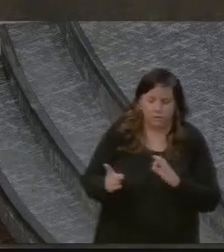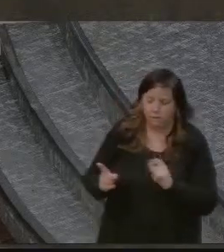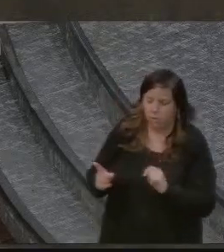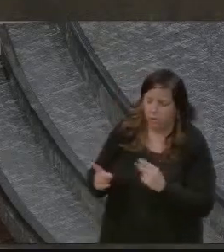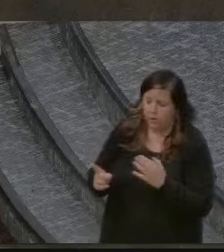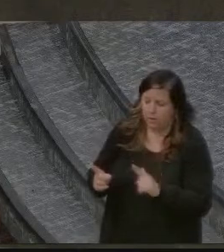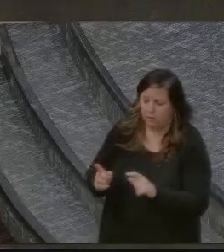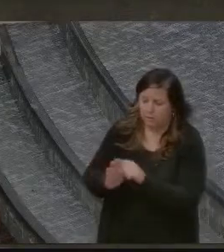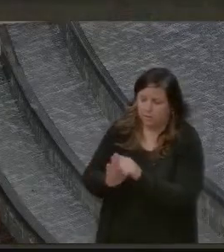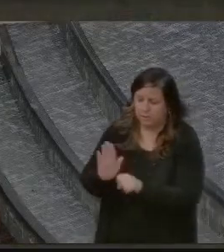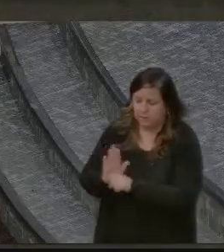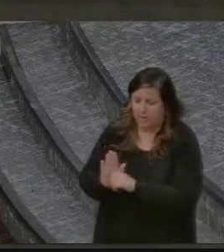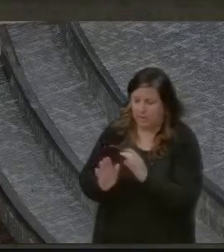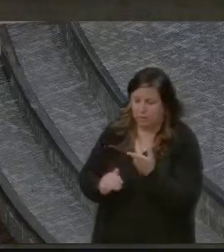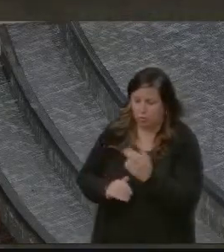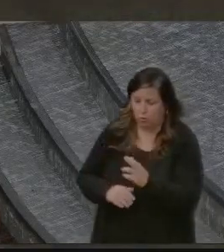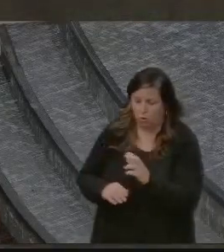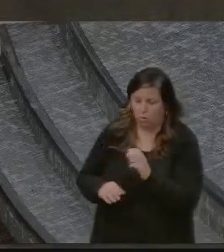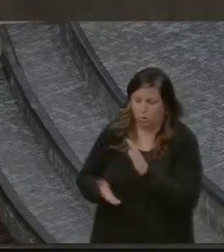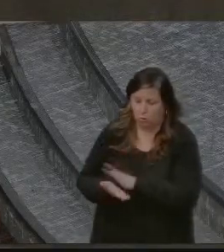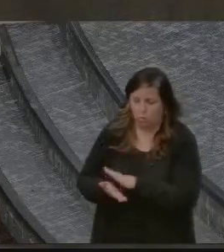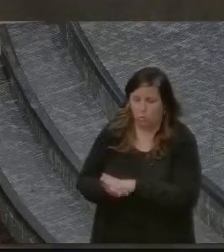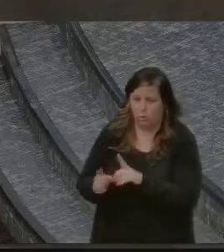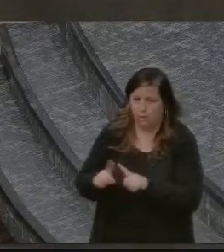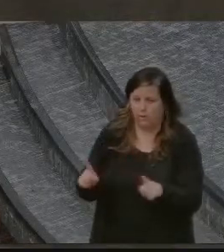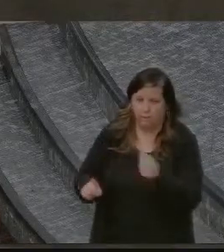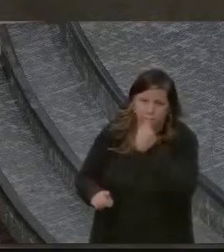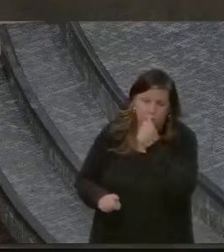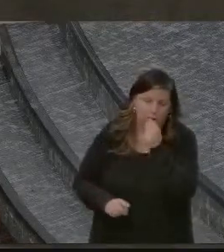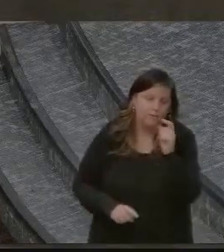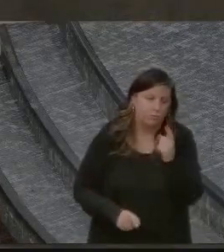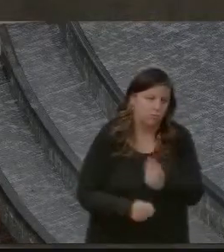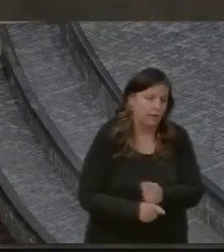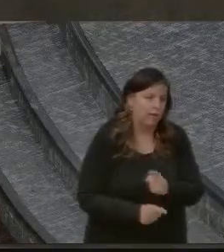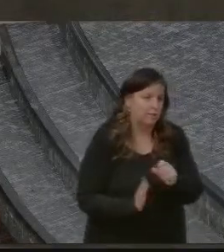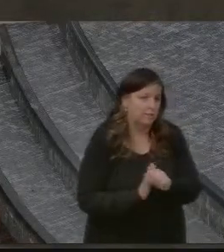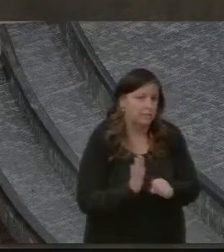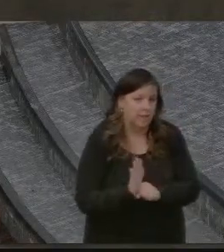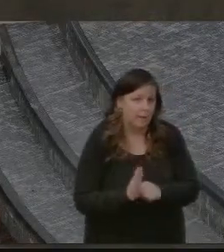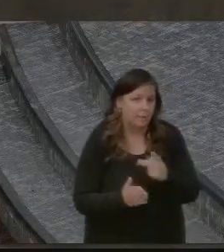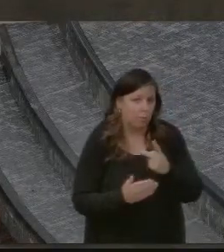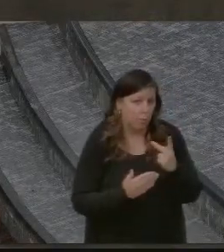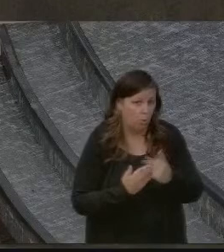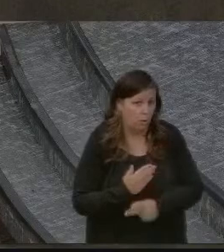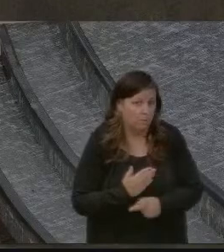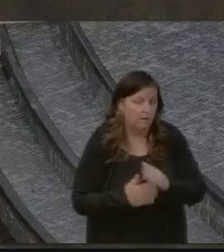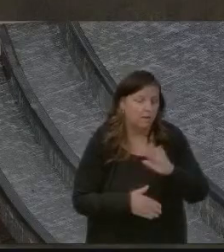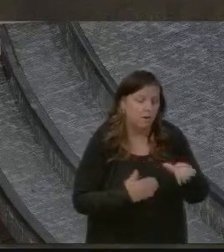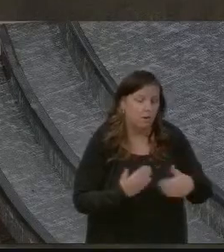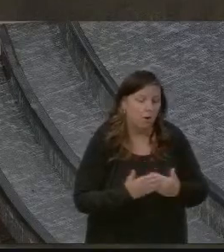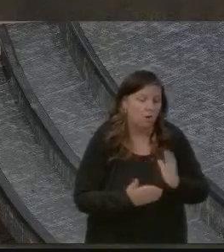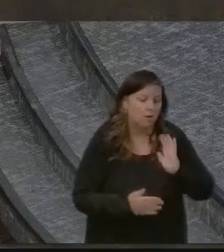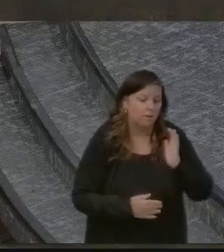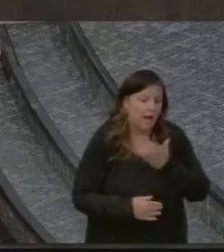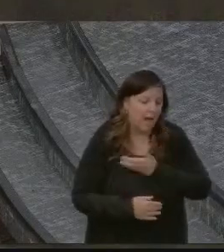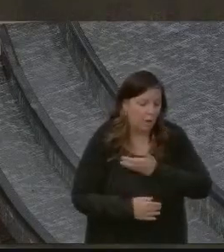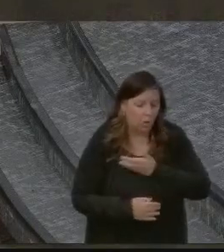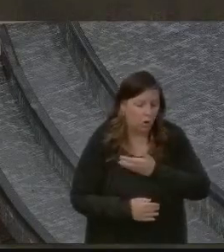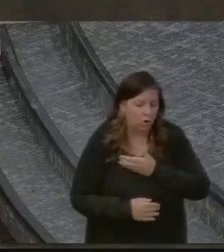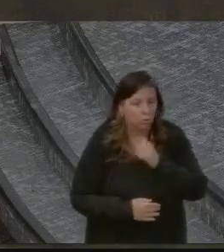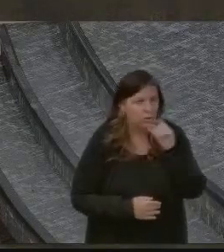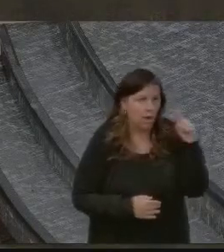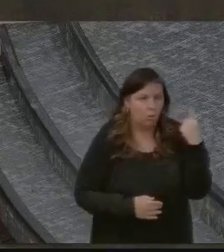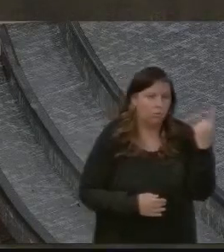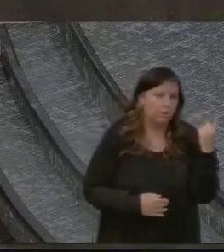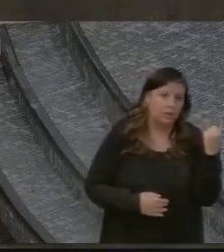charter school? Right. This is a state program, and all of our, well, not just